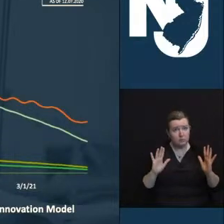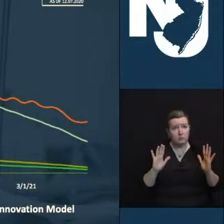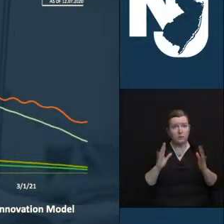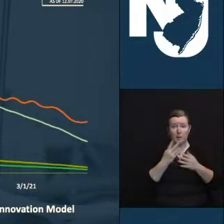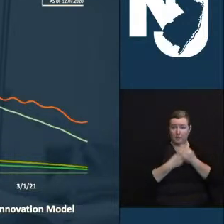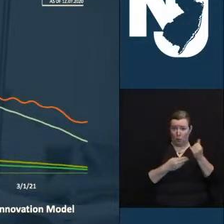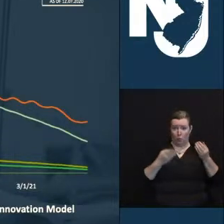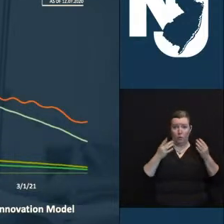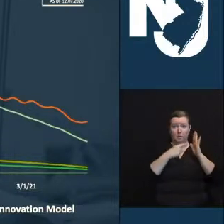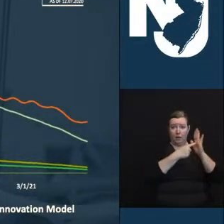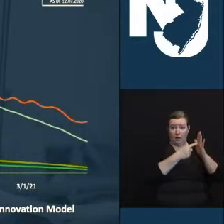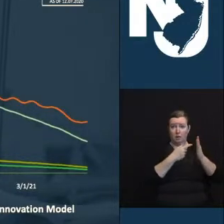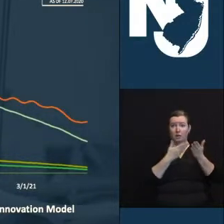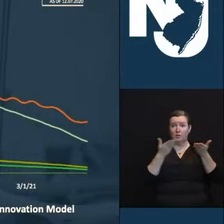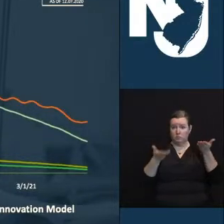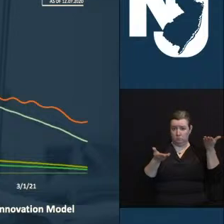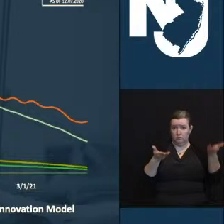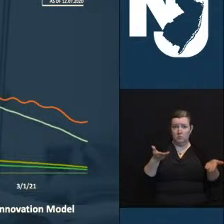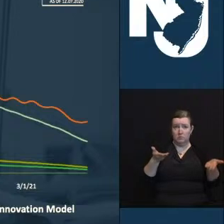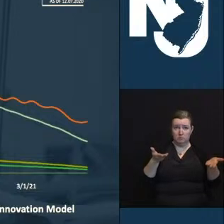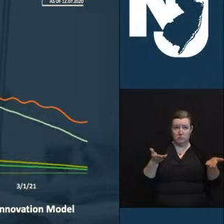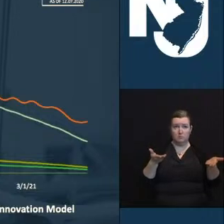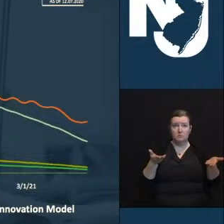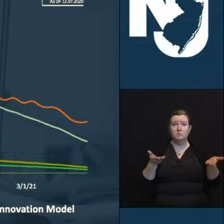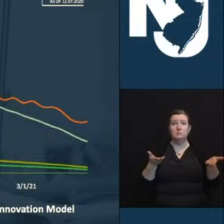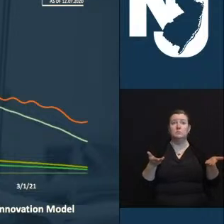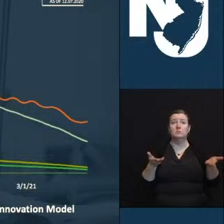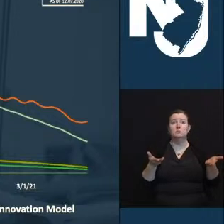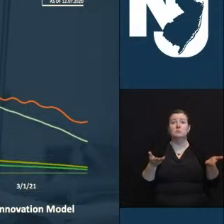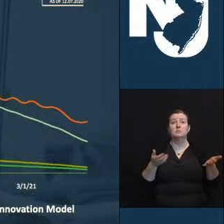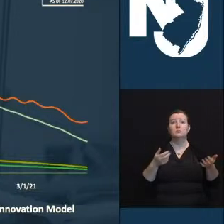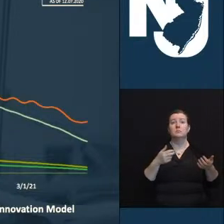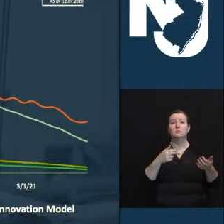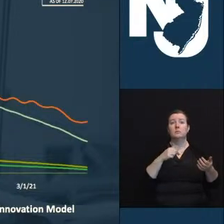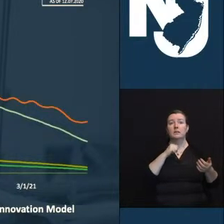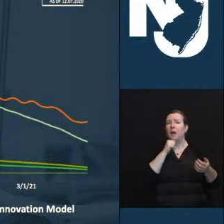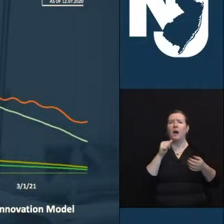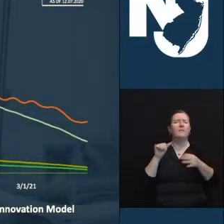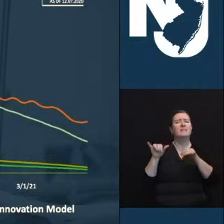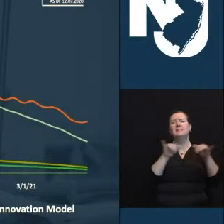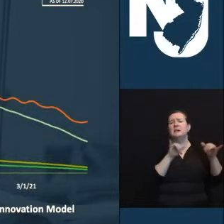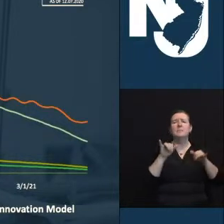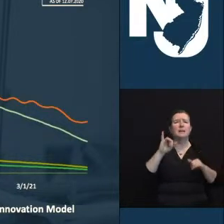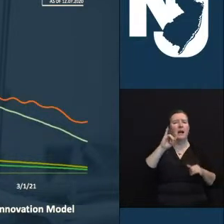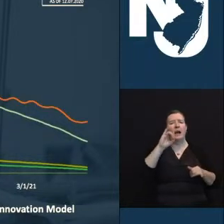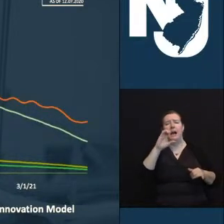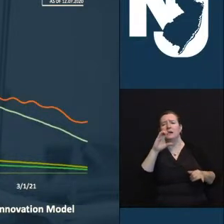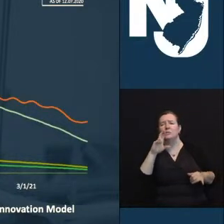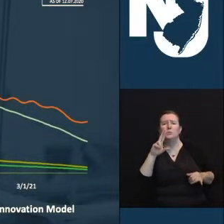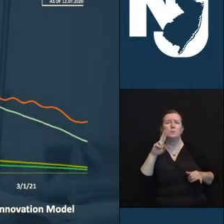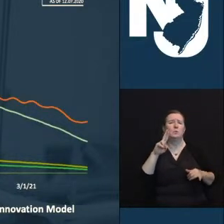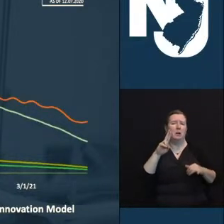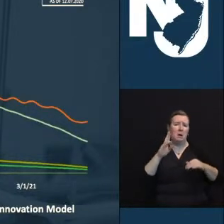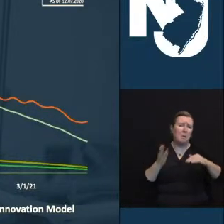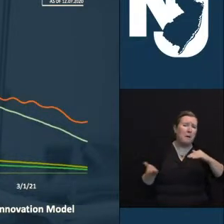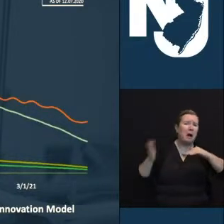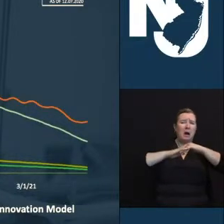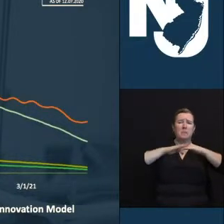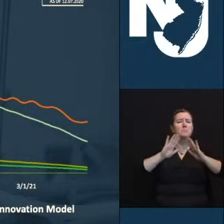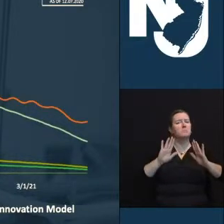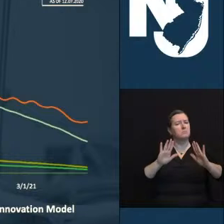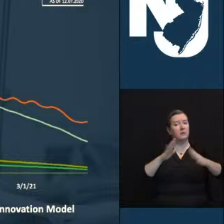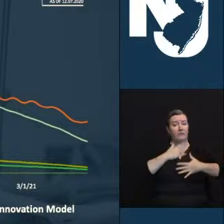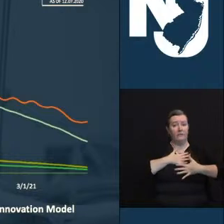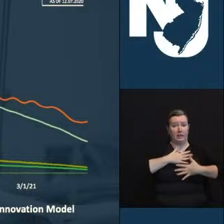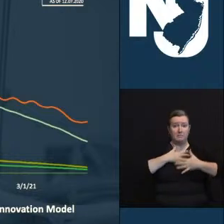would not see us reach the realized peak in ICU or ventilator counts, though we shouldn't take much solace in that. And by the way,